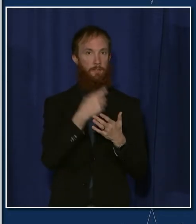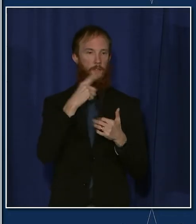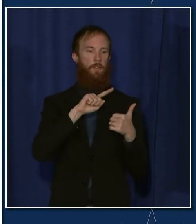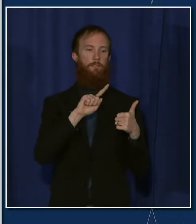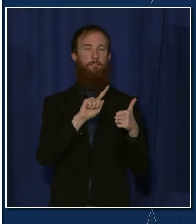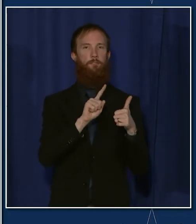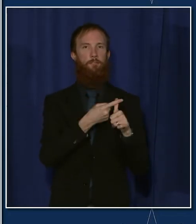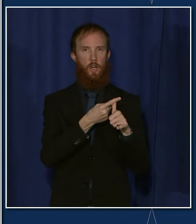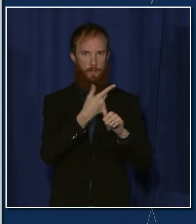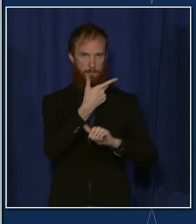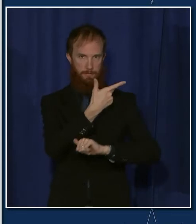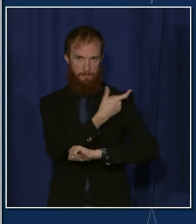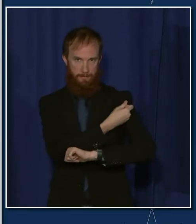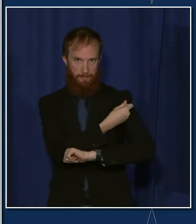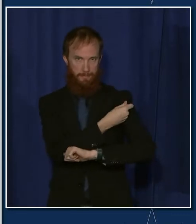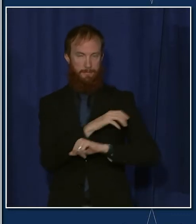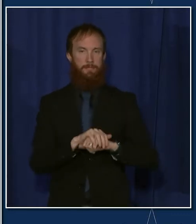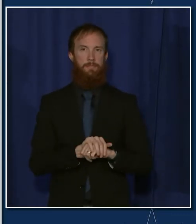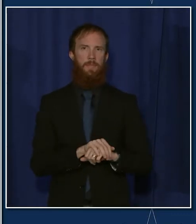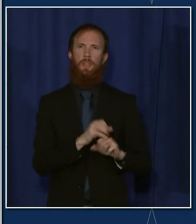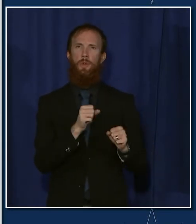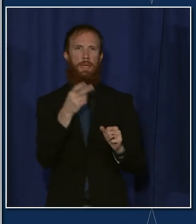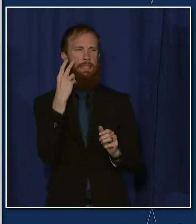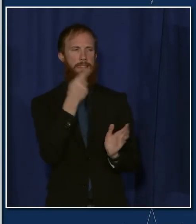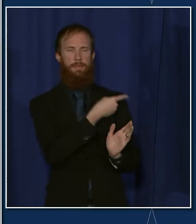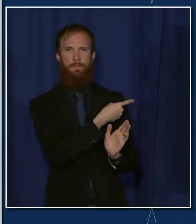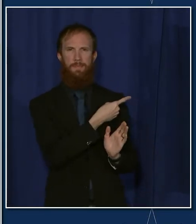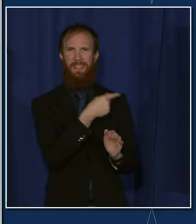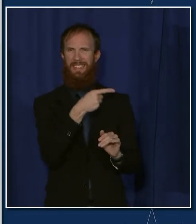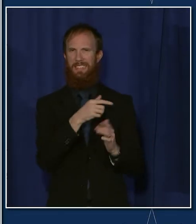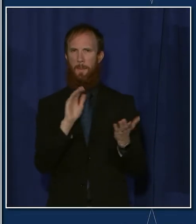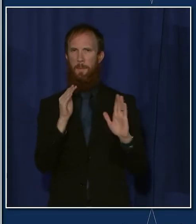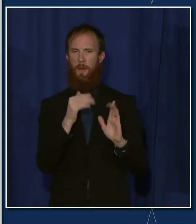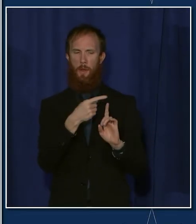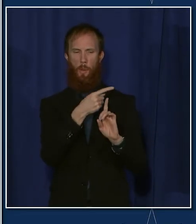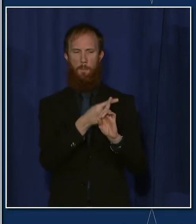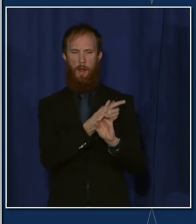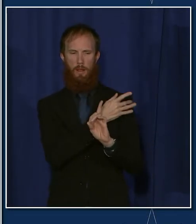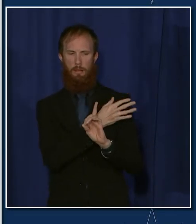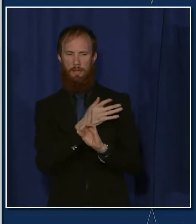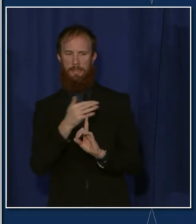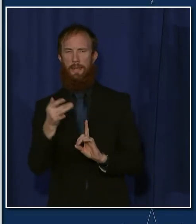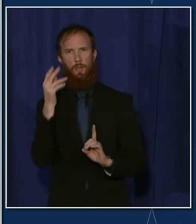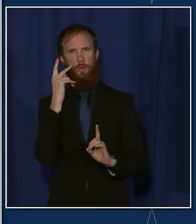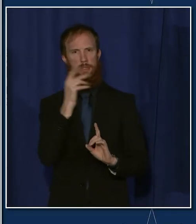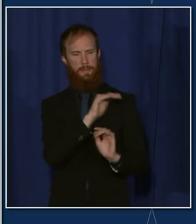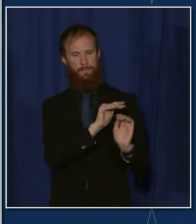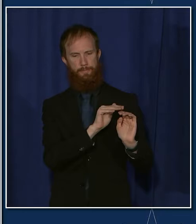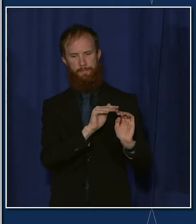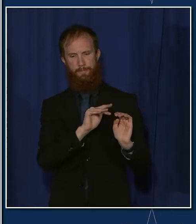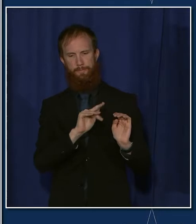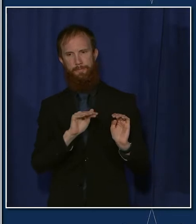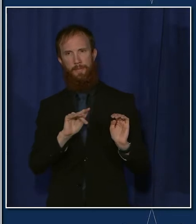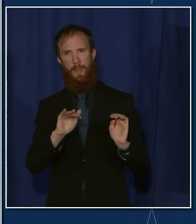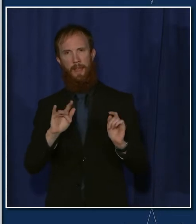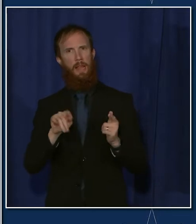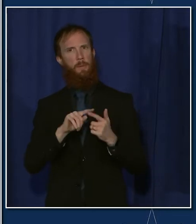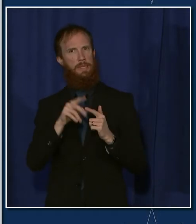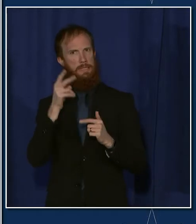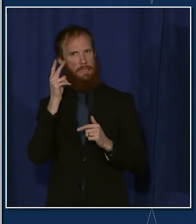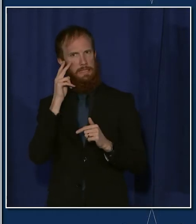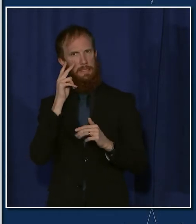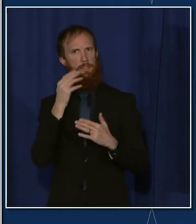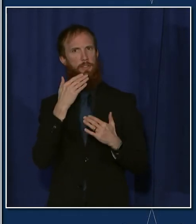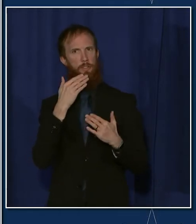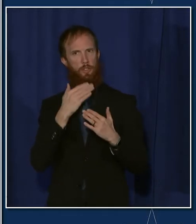vaccine doses. And you see, this is over the last month or so, and things had been relatively flat. And then we saw good upticks,